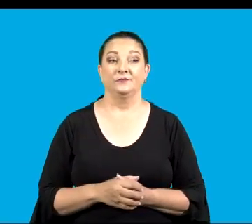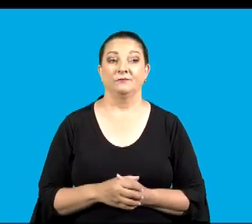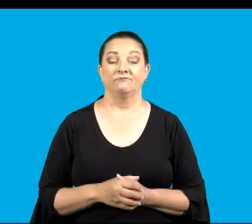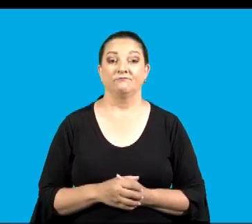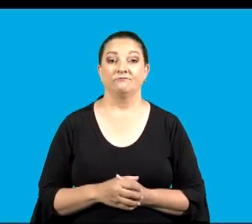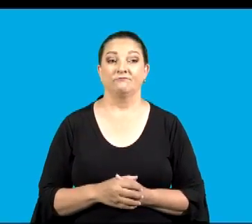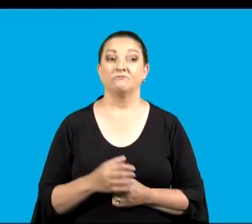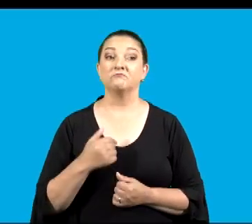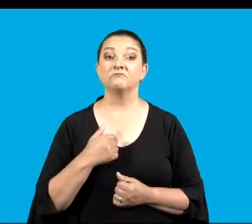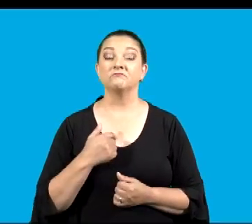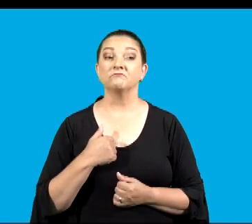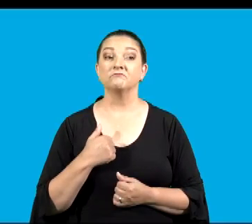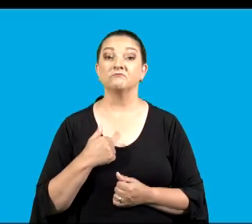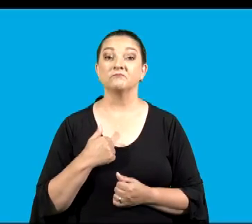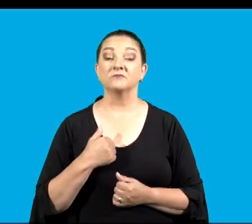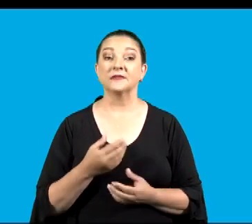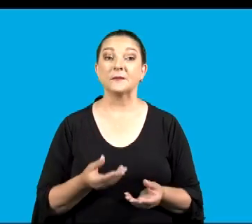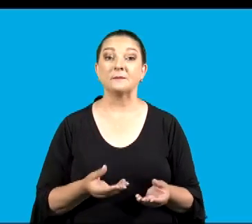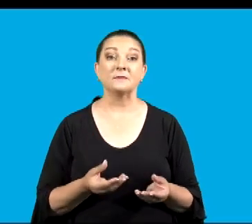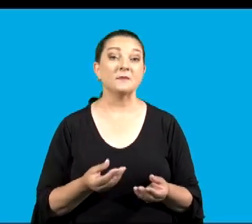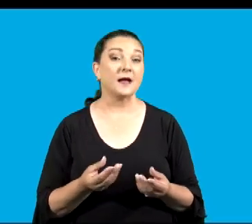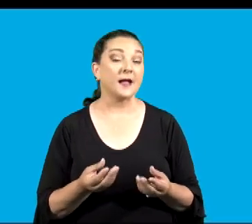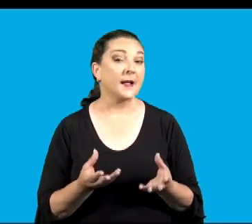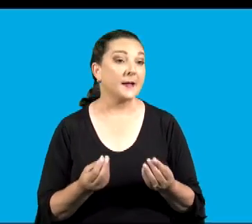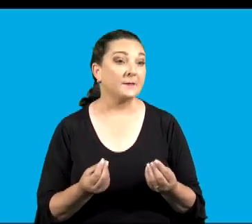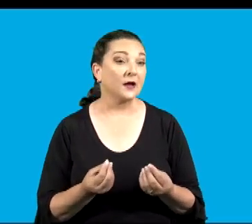remember, I was getting an amount of